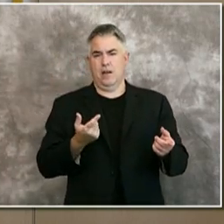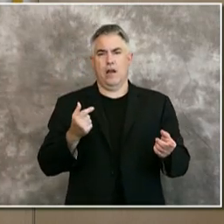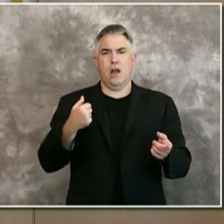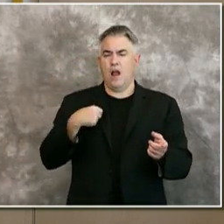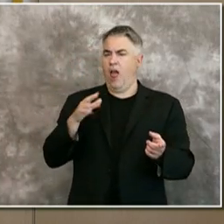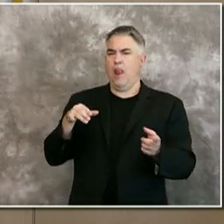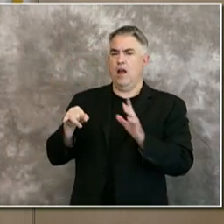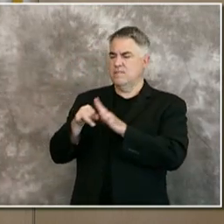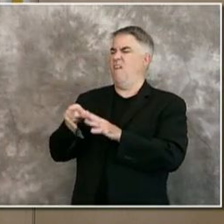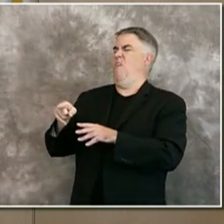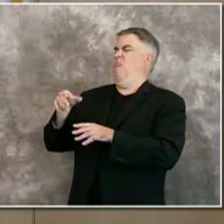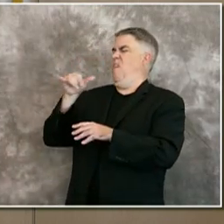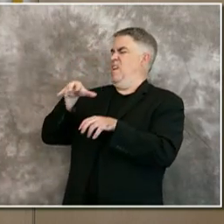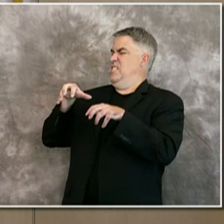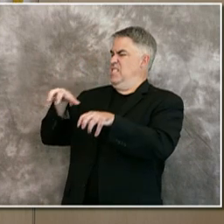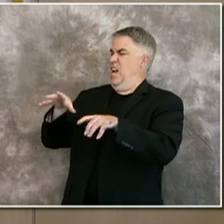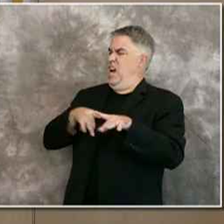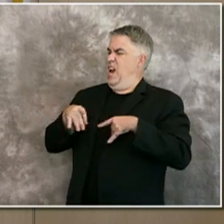in